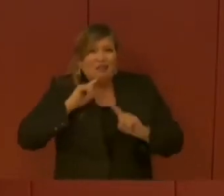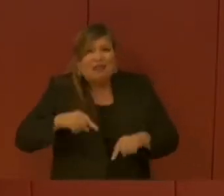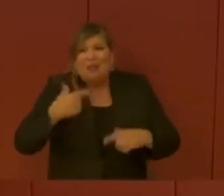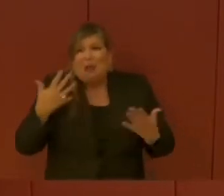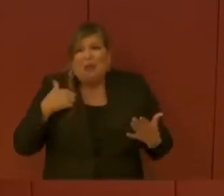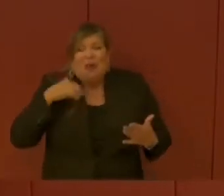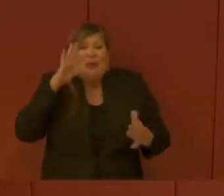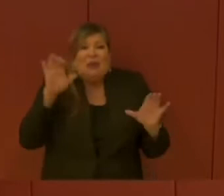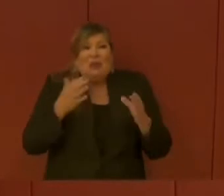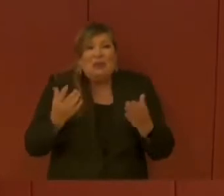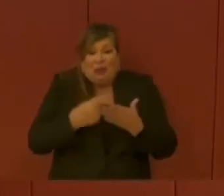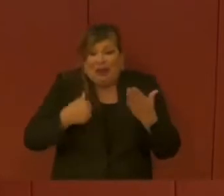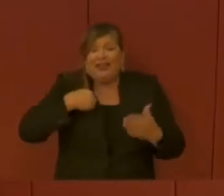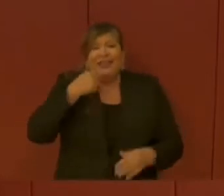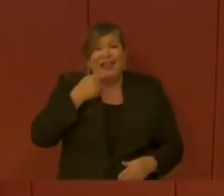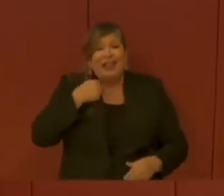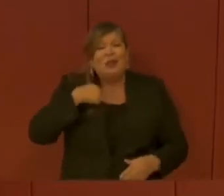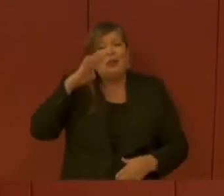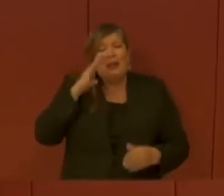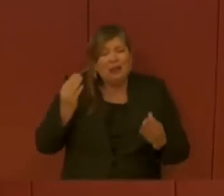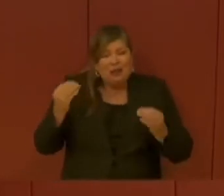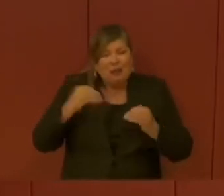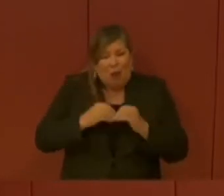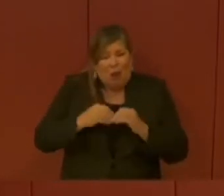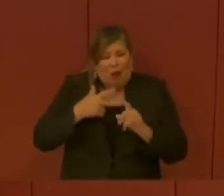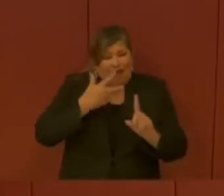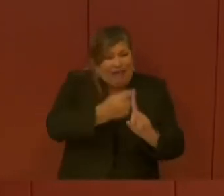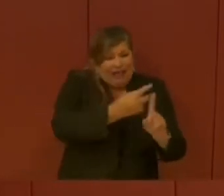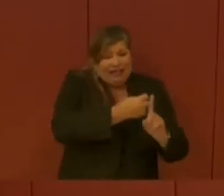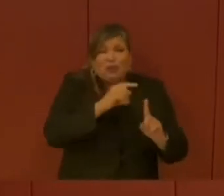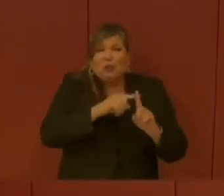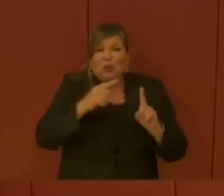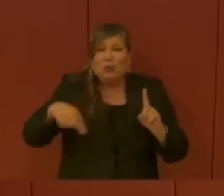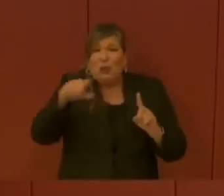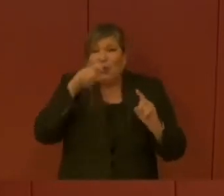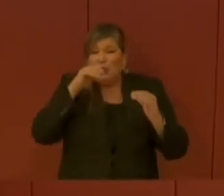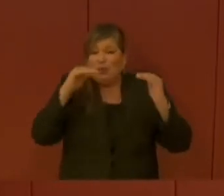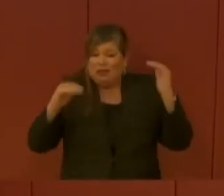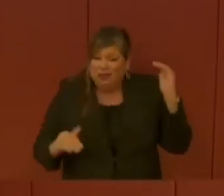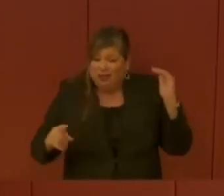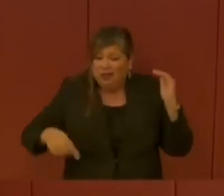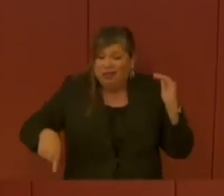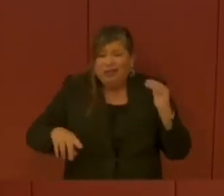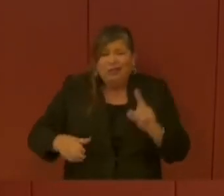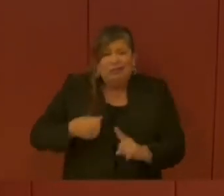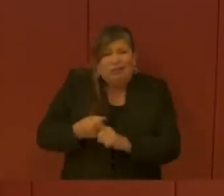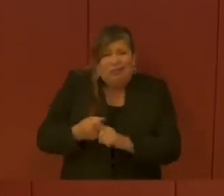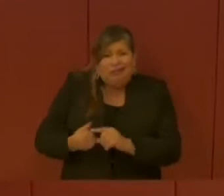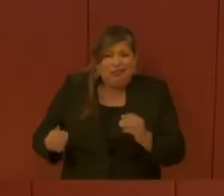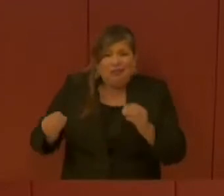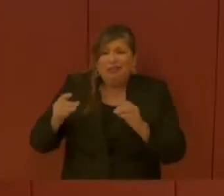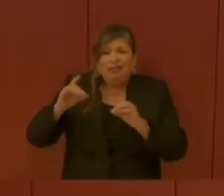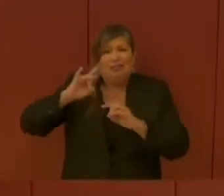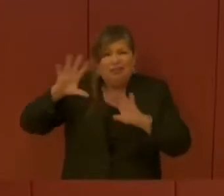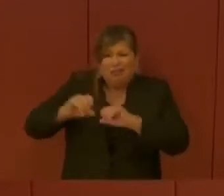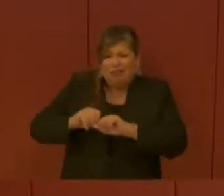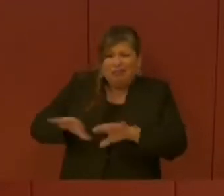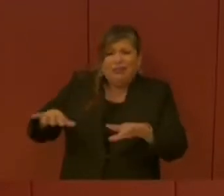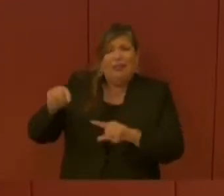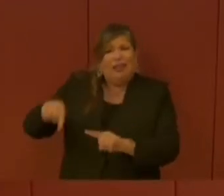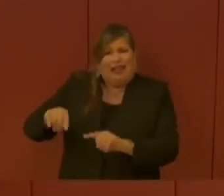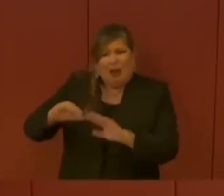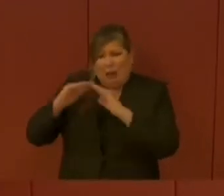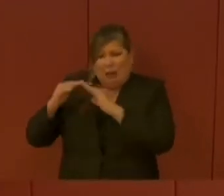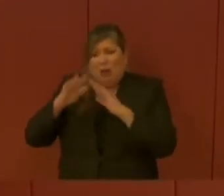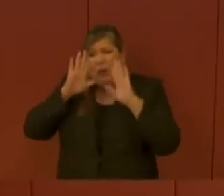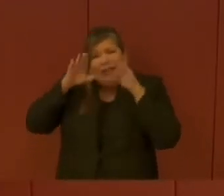more vaccine to those that have been disproportionately impacted by this pandemic, to be more focused